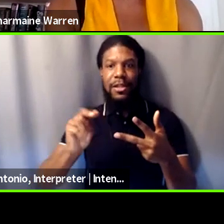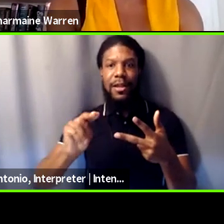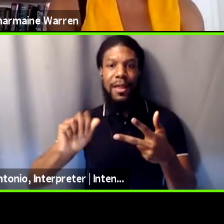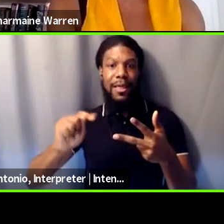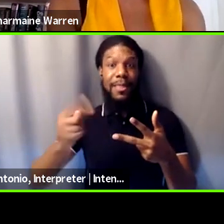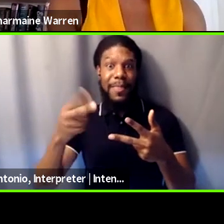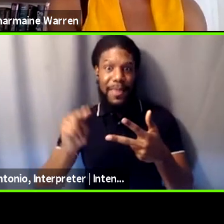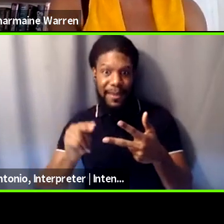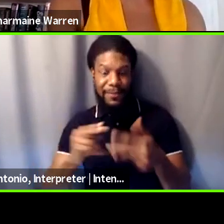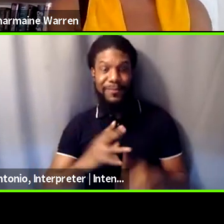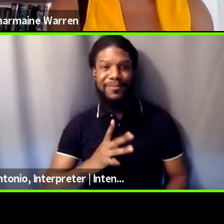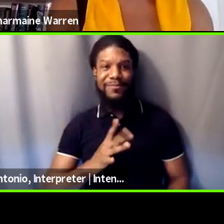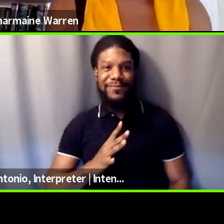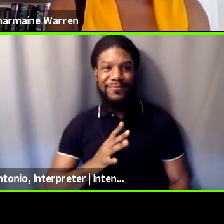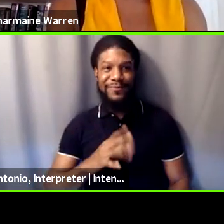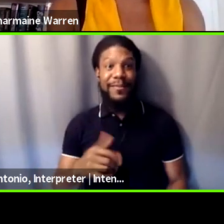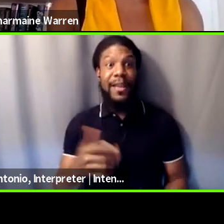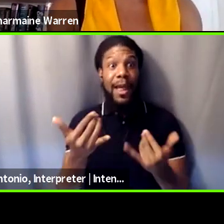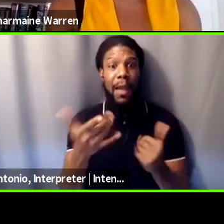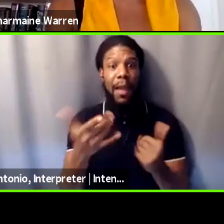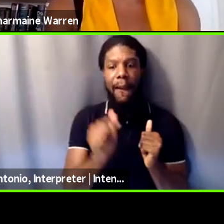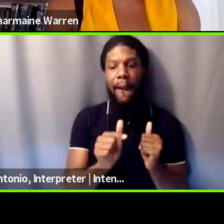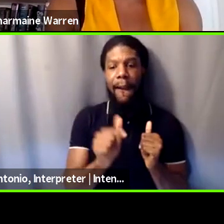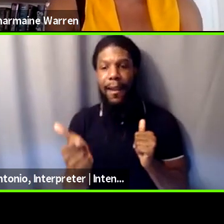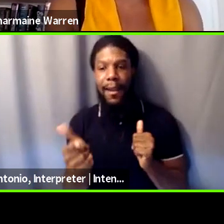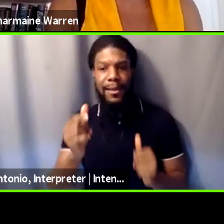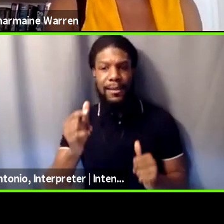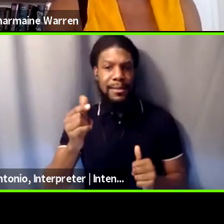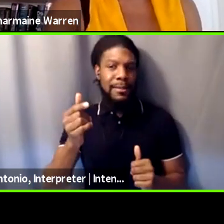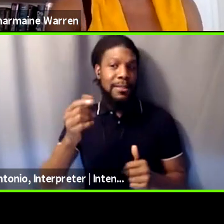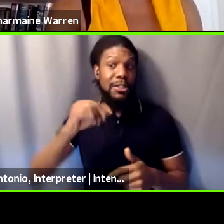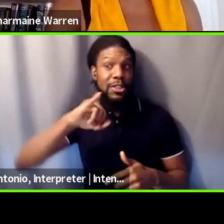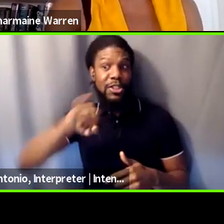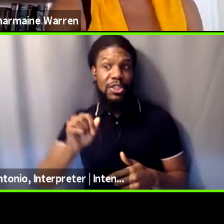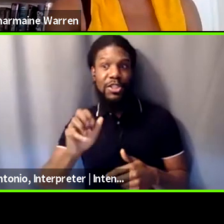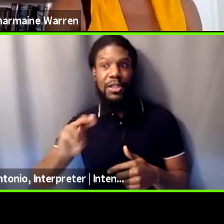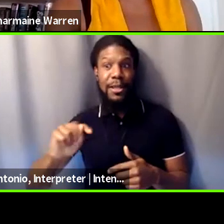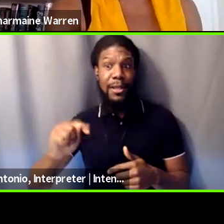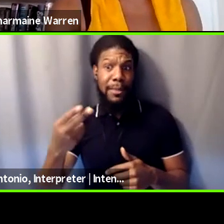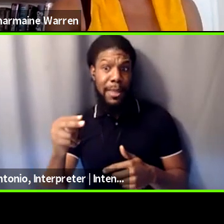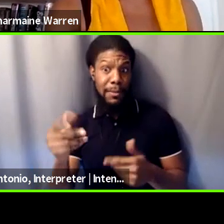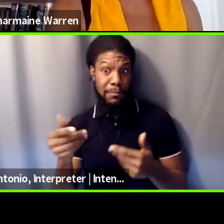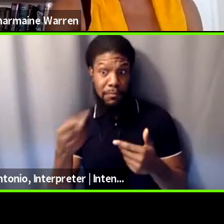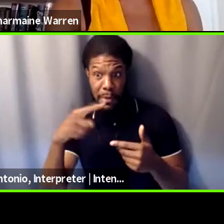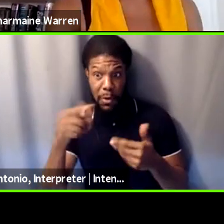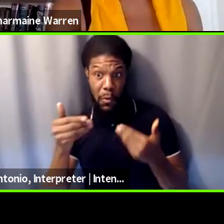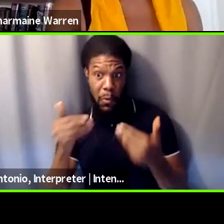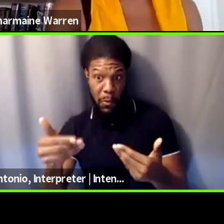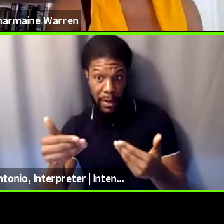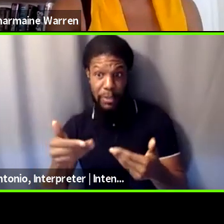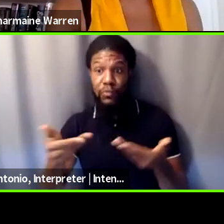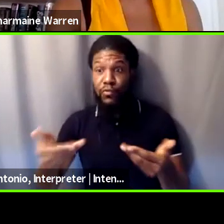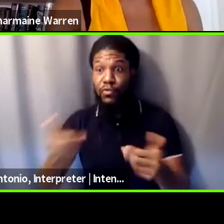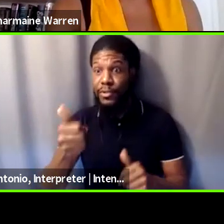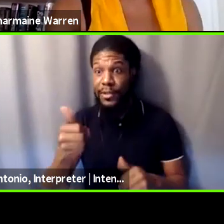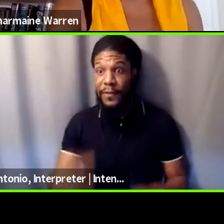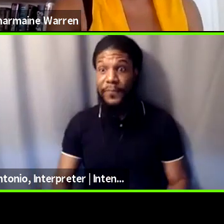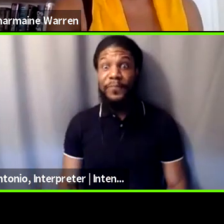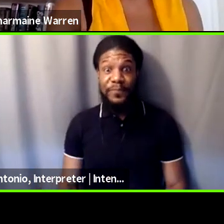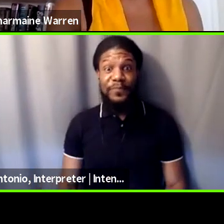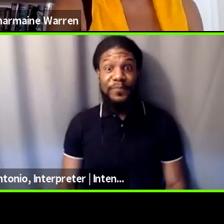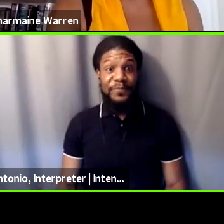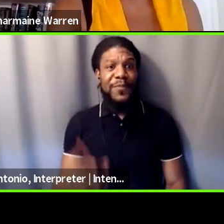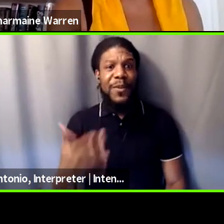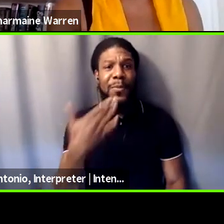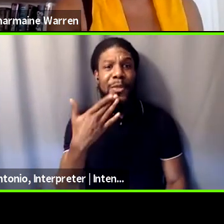to, let's say, Jonathan, go first. Please introduce yourself. Thank you, Charmaine.